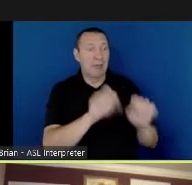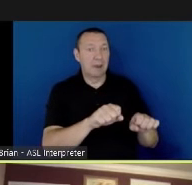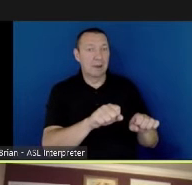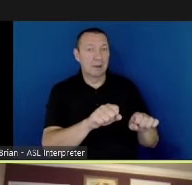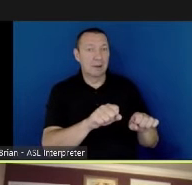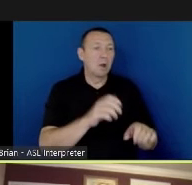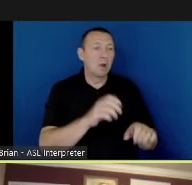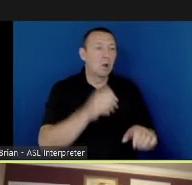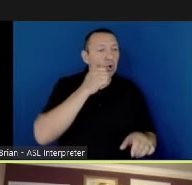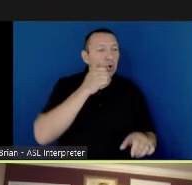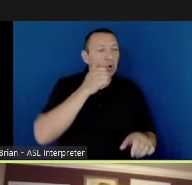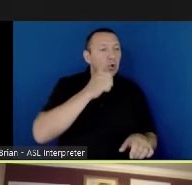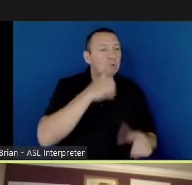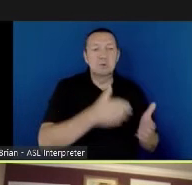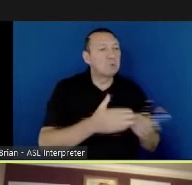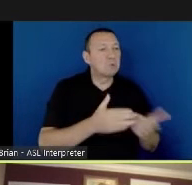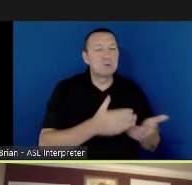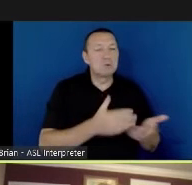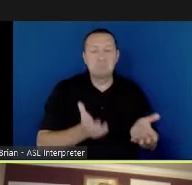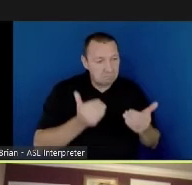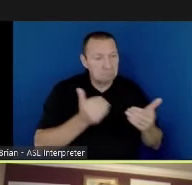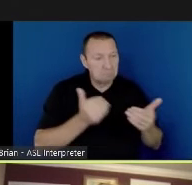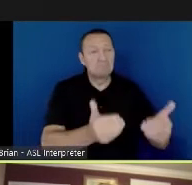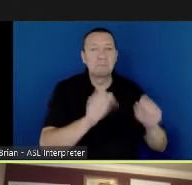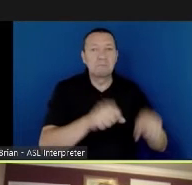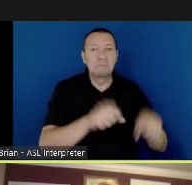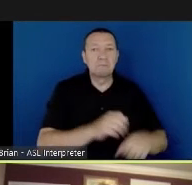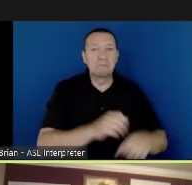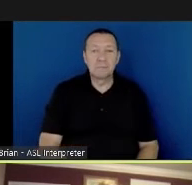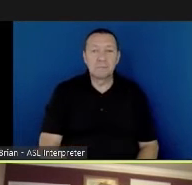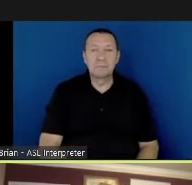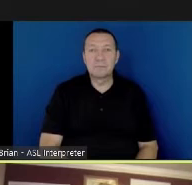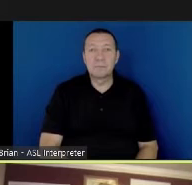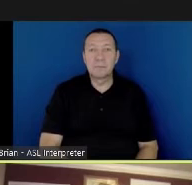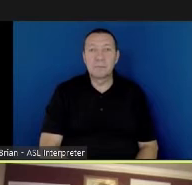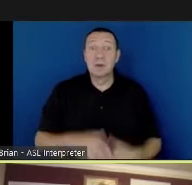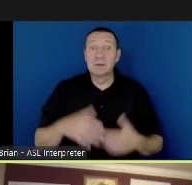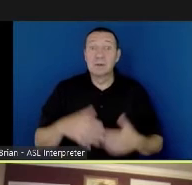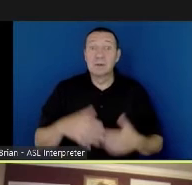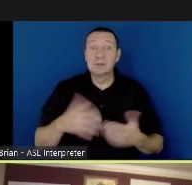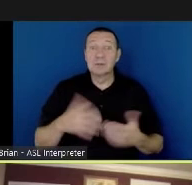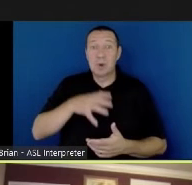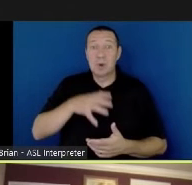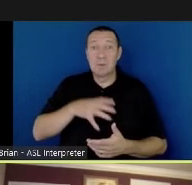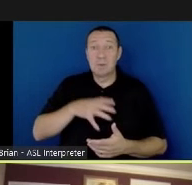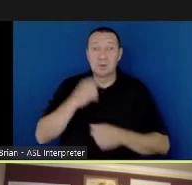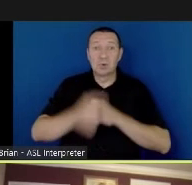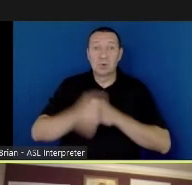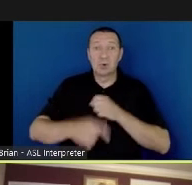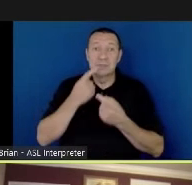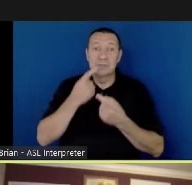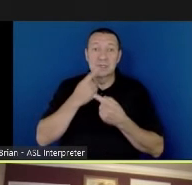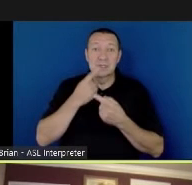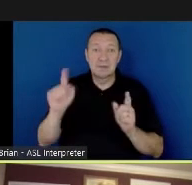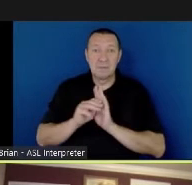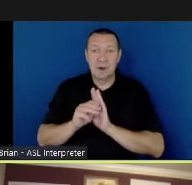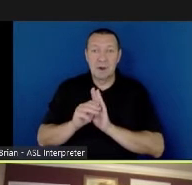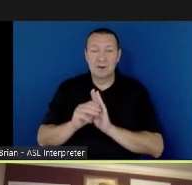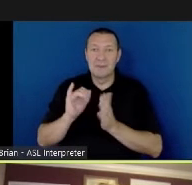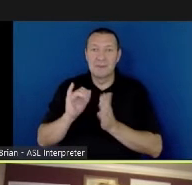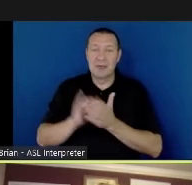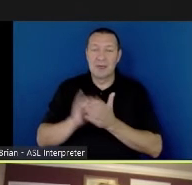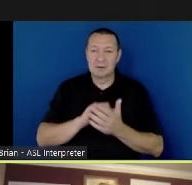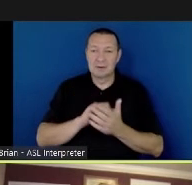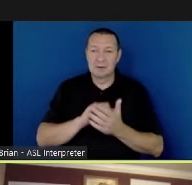gender, unquote. So women's global successful model has been highlighted as a